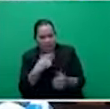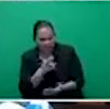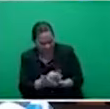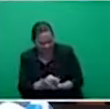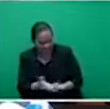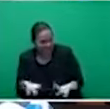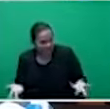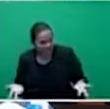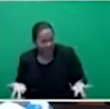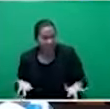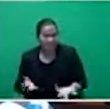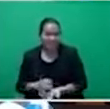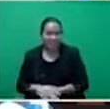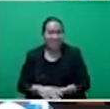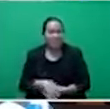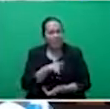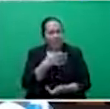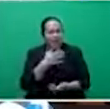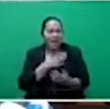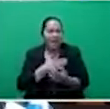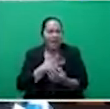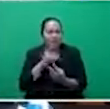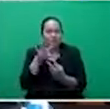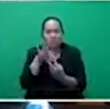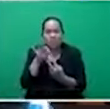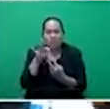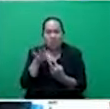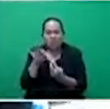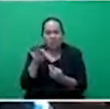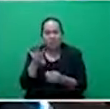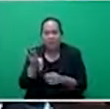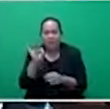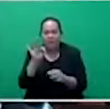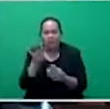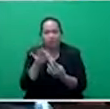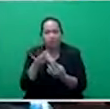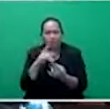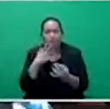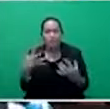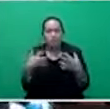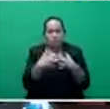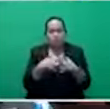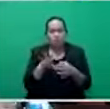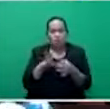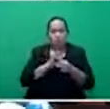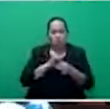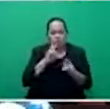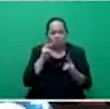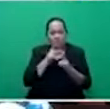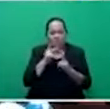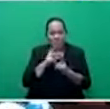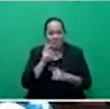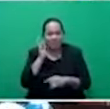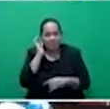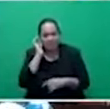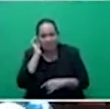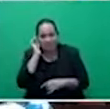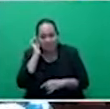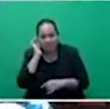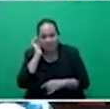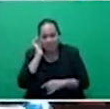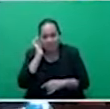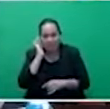Mr. Speaker, sir, likes to pick and choose commentary from these agencies only when it suits their political narrative. And that's the point I was trying to highlight.